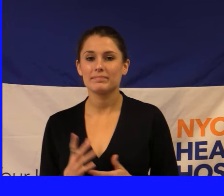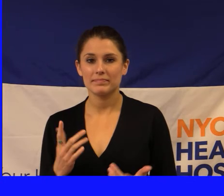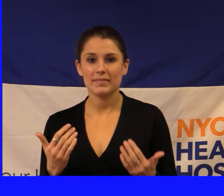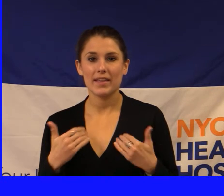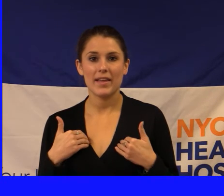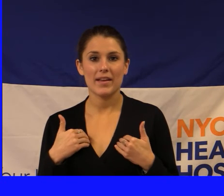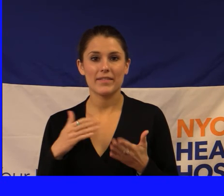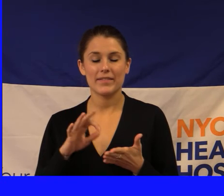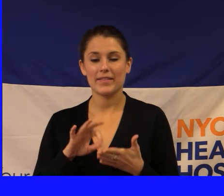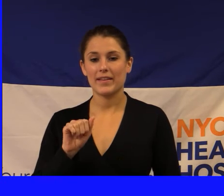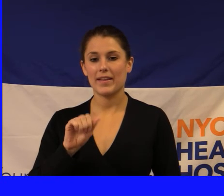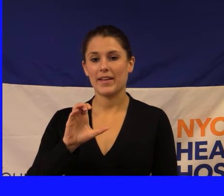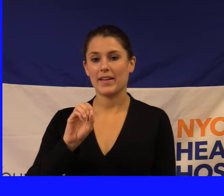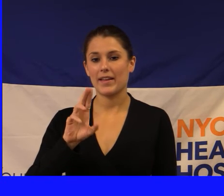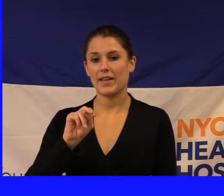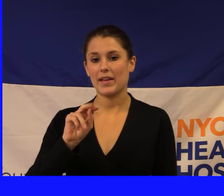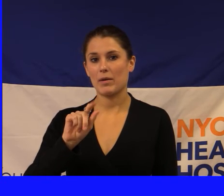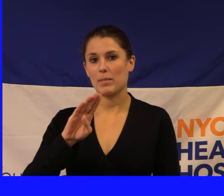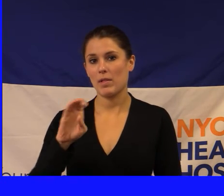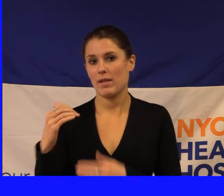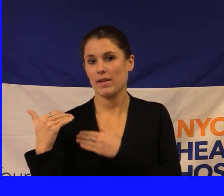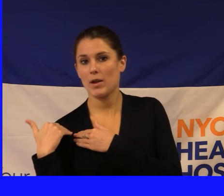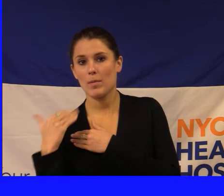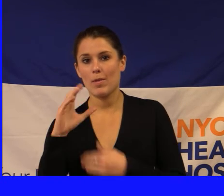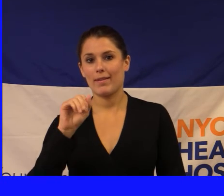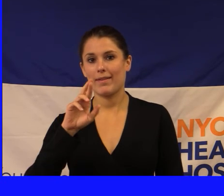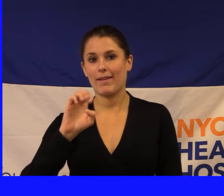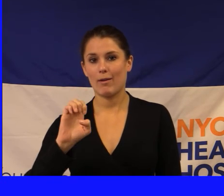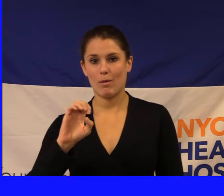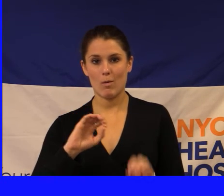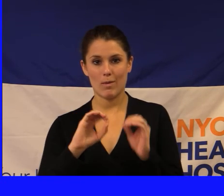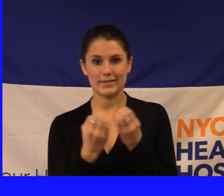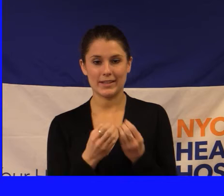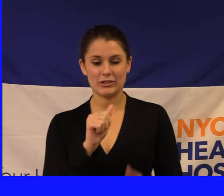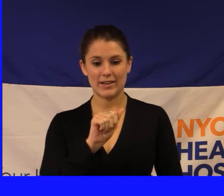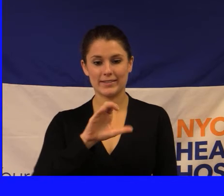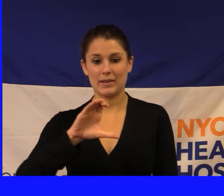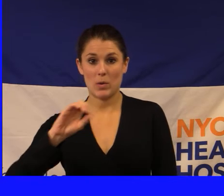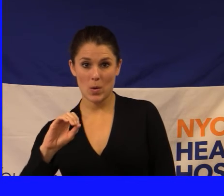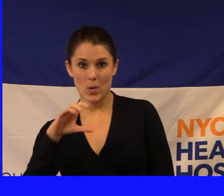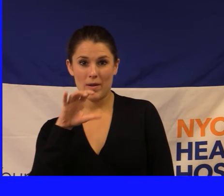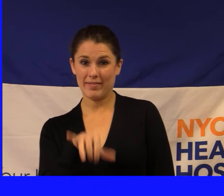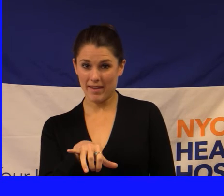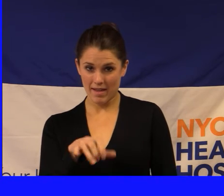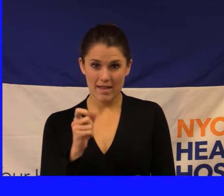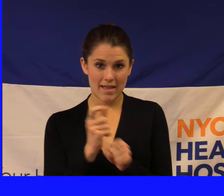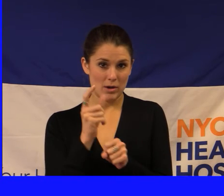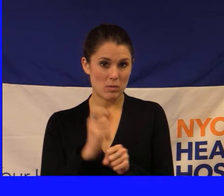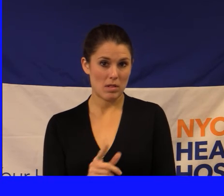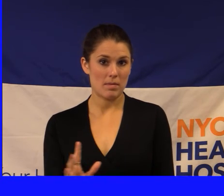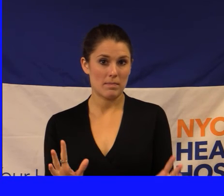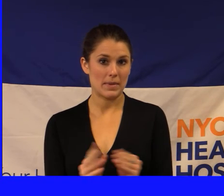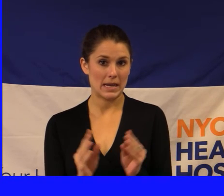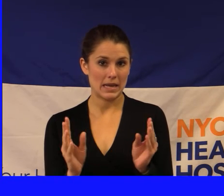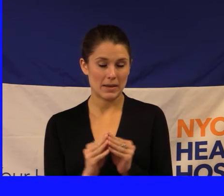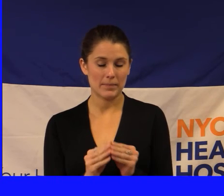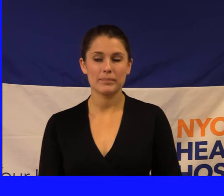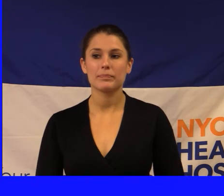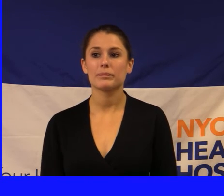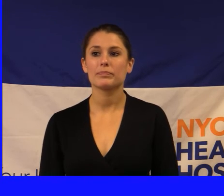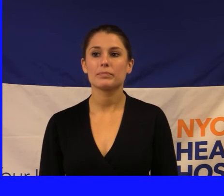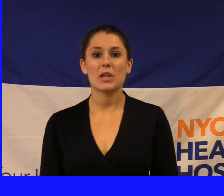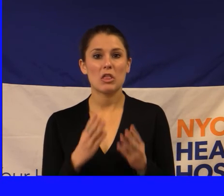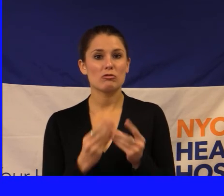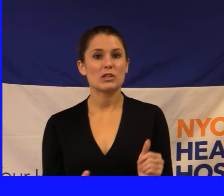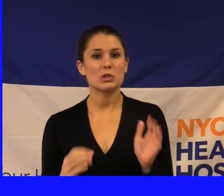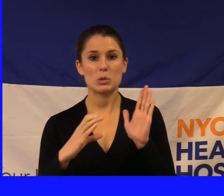Accountable Care Organization annual sole member meeting. I believe we will defer the resolutions and approval